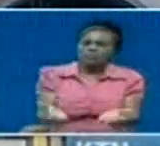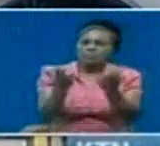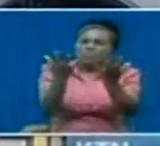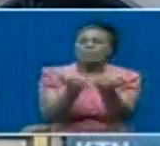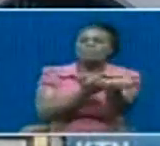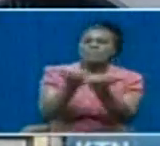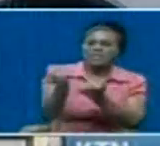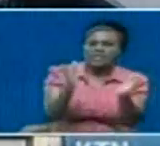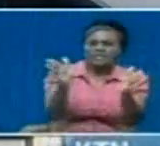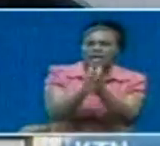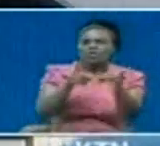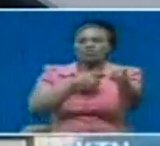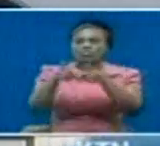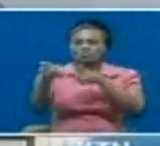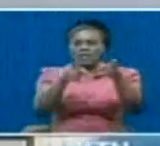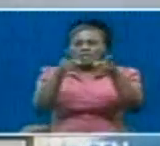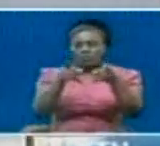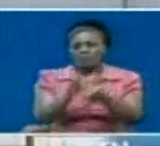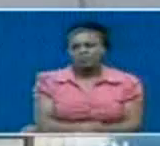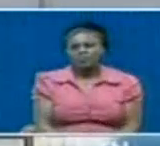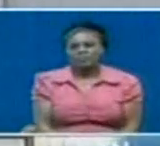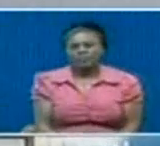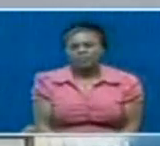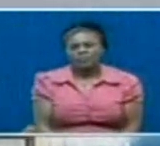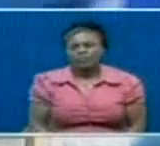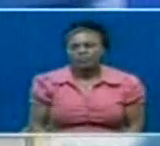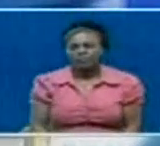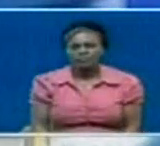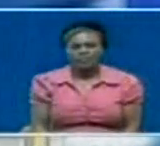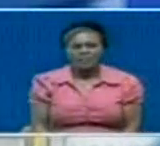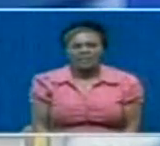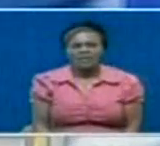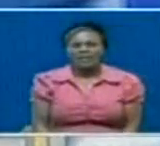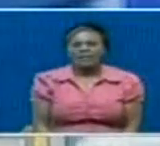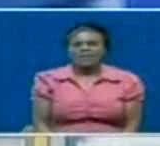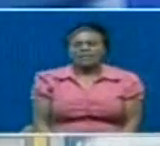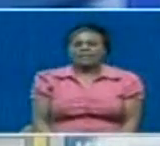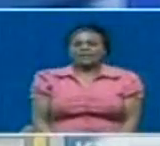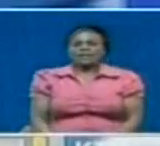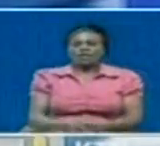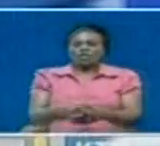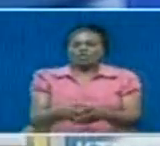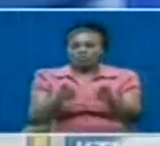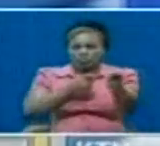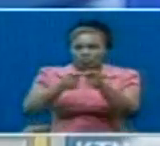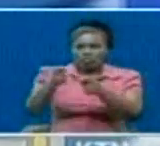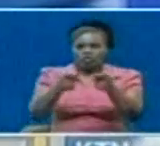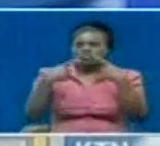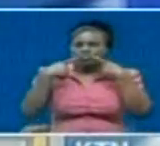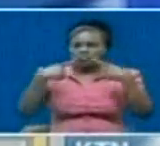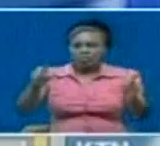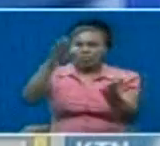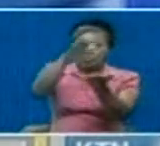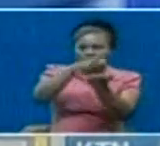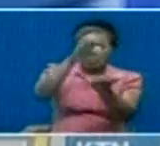trade and tourism. Charles Gitonga, KTN Business. The Energy Regulatory Commission has announced a reduction